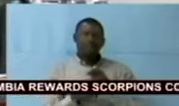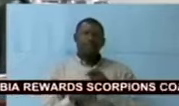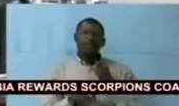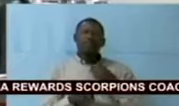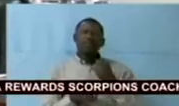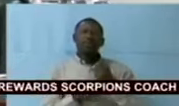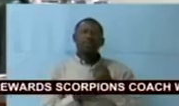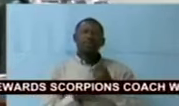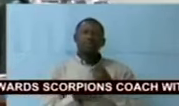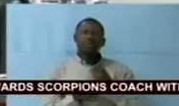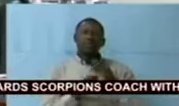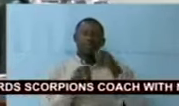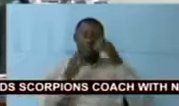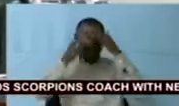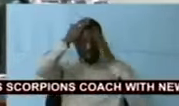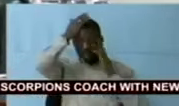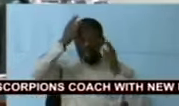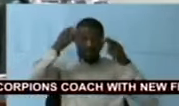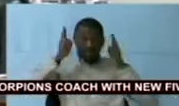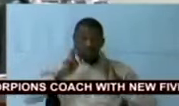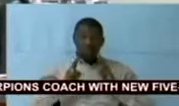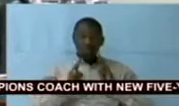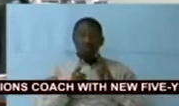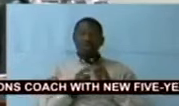decree came